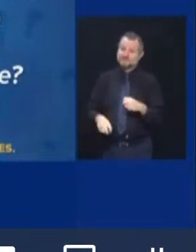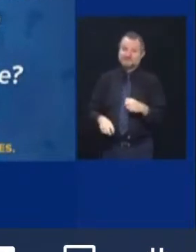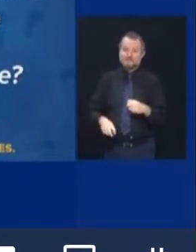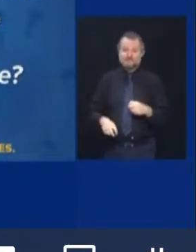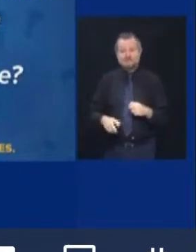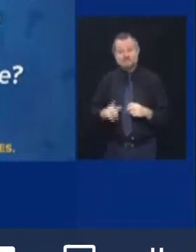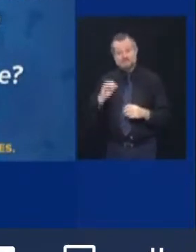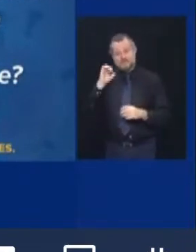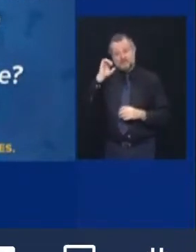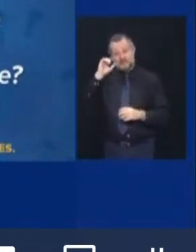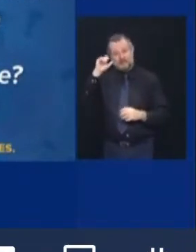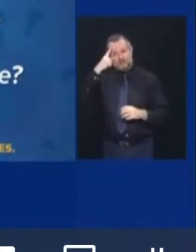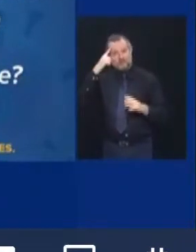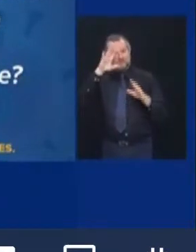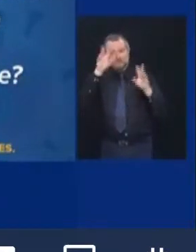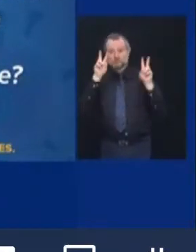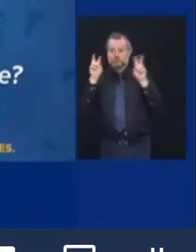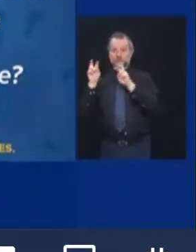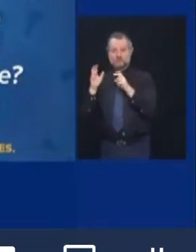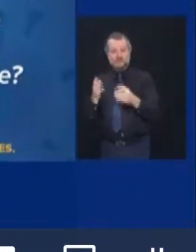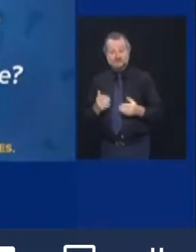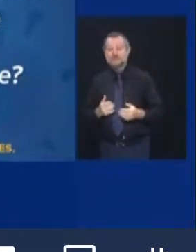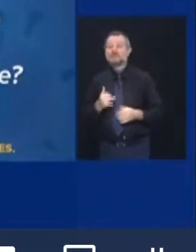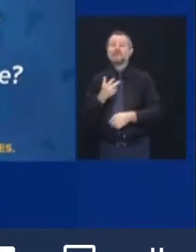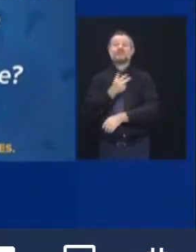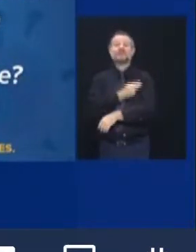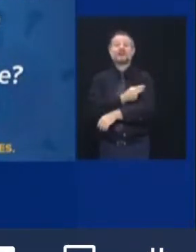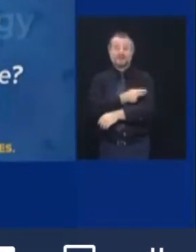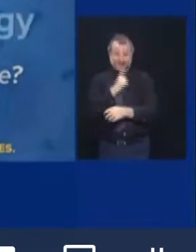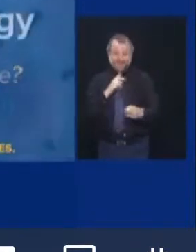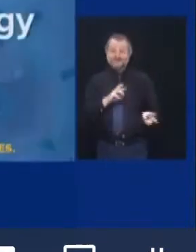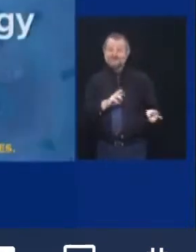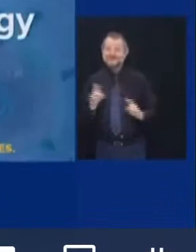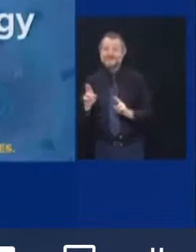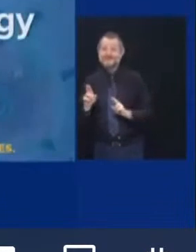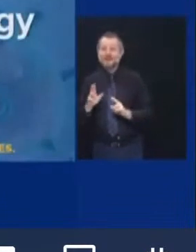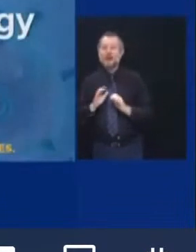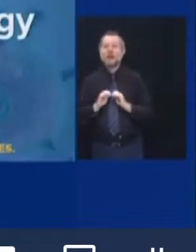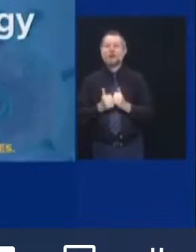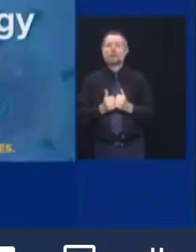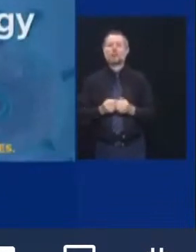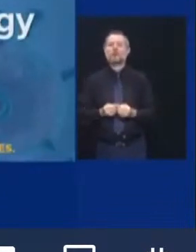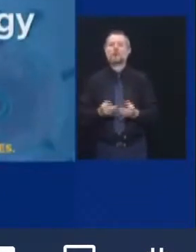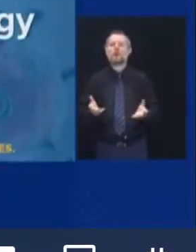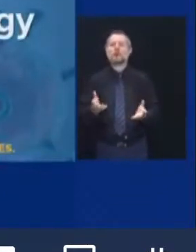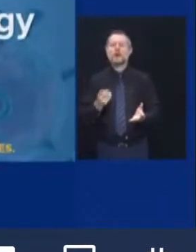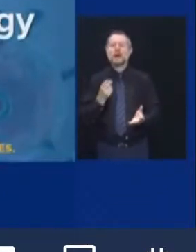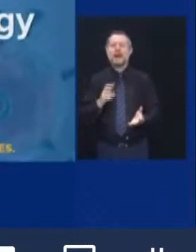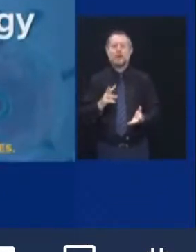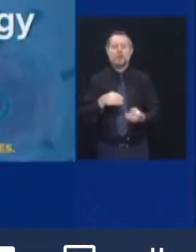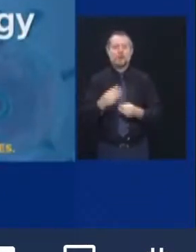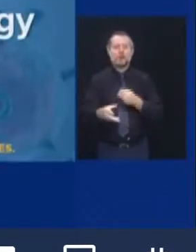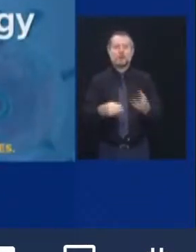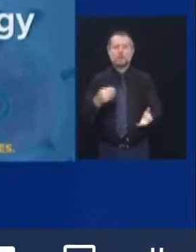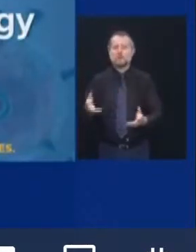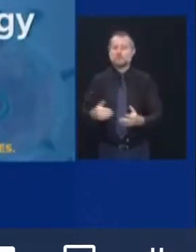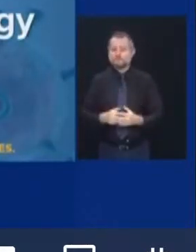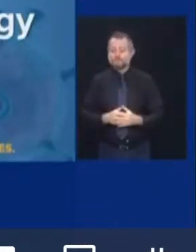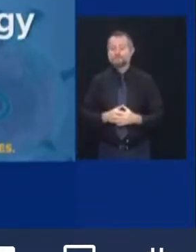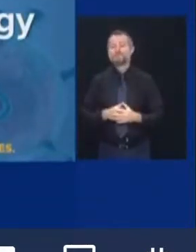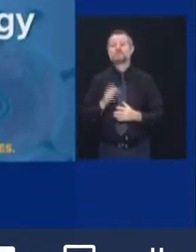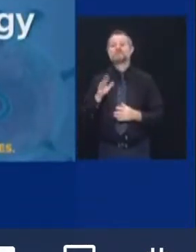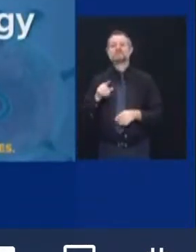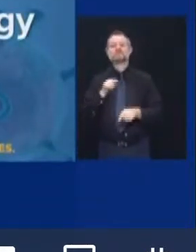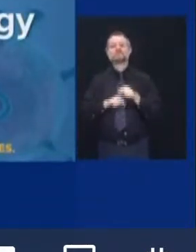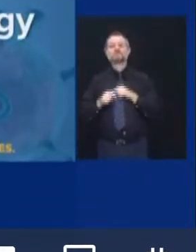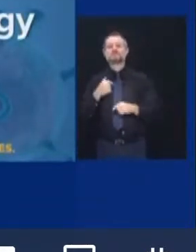issue. How do you administer the vaccine? But start thinking about it now. For the fall, we